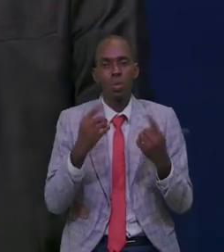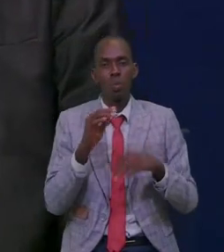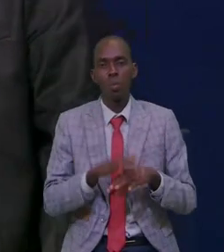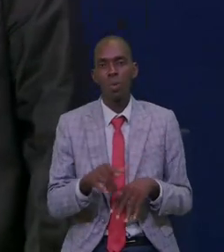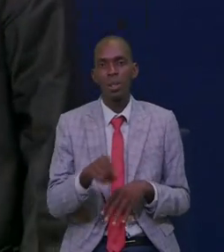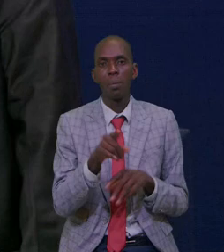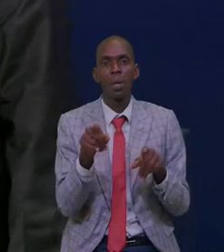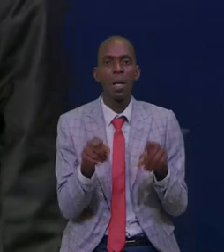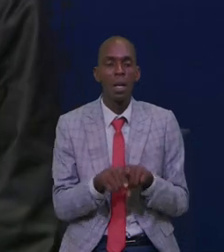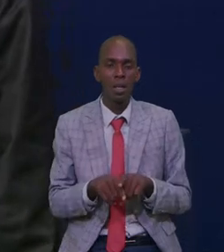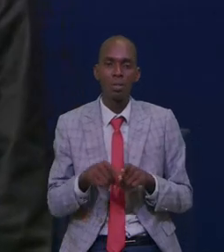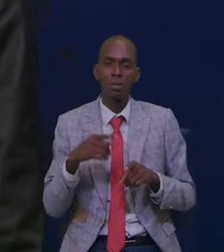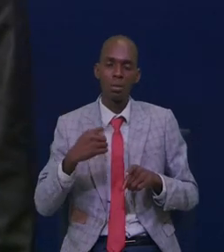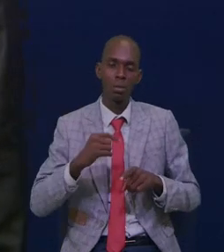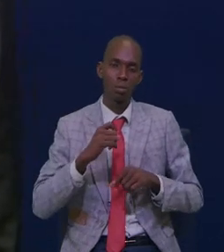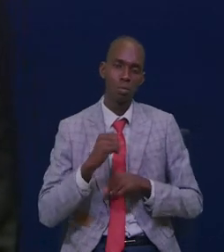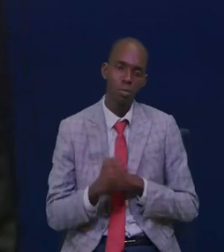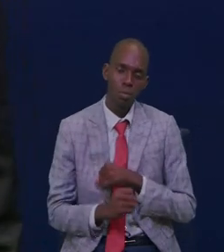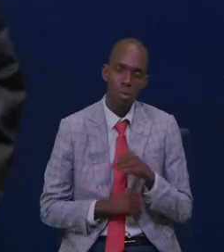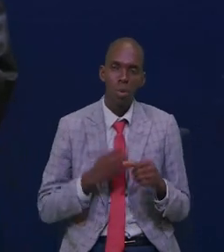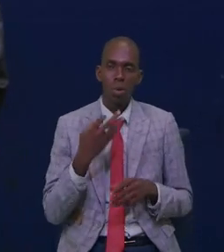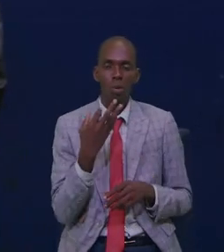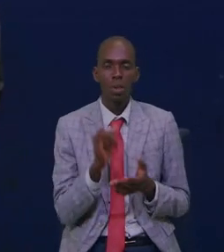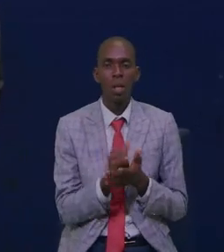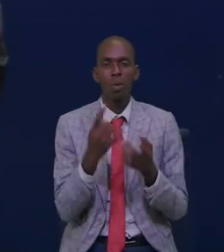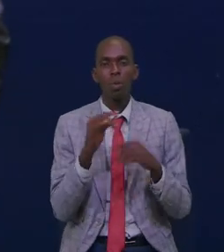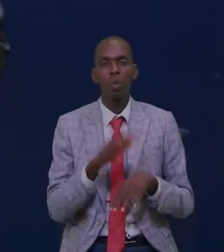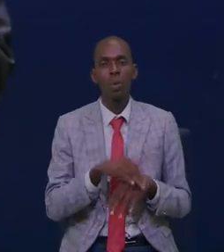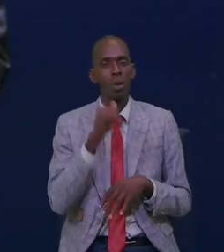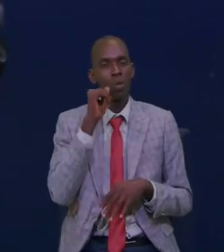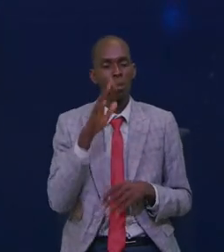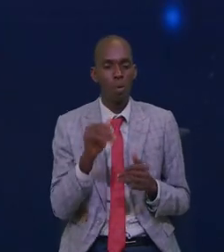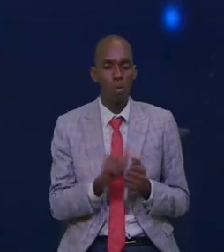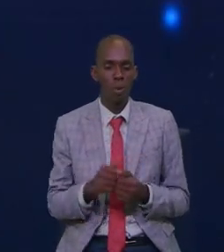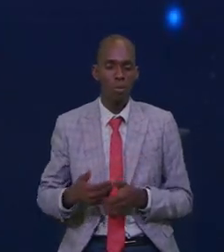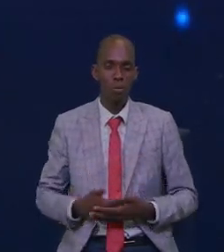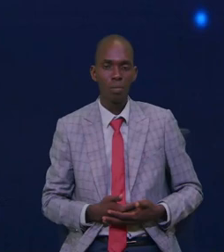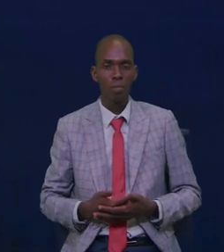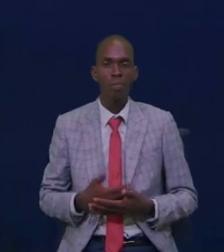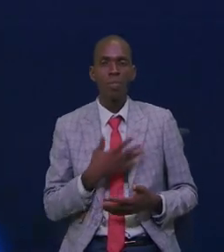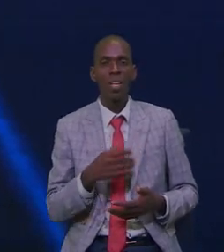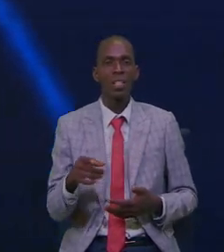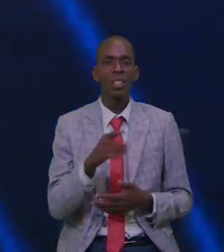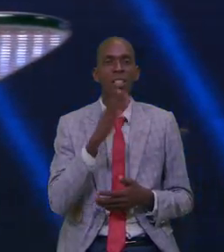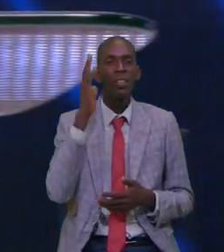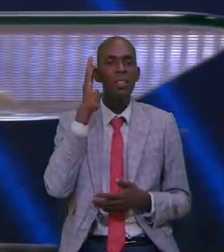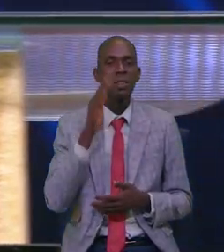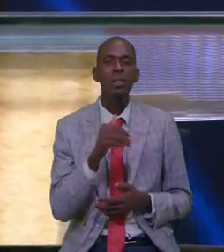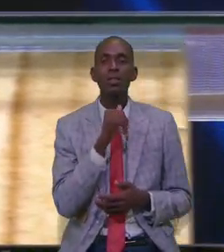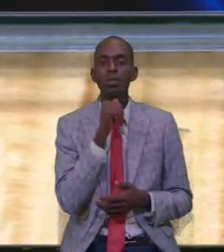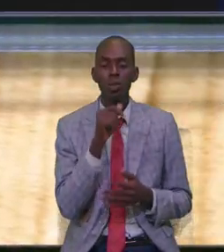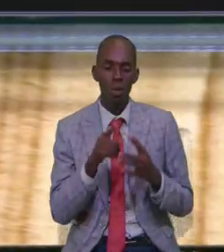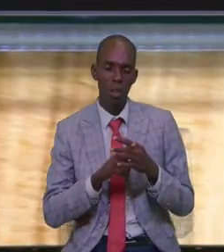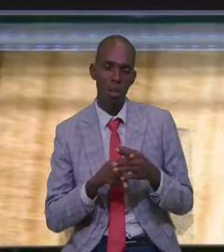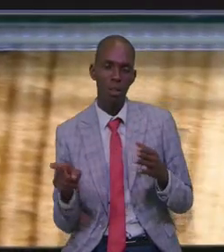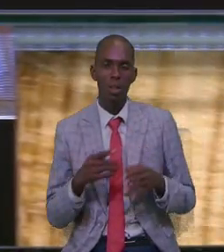as travail upon a woman or child, and they shall not escape,